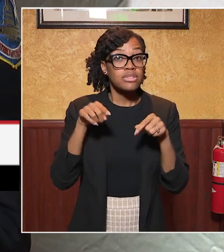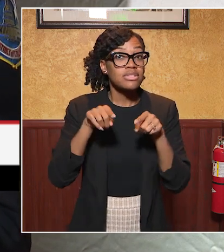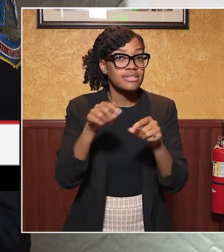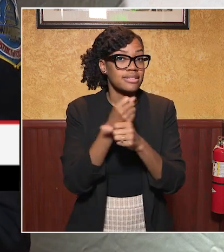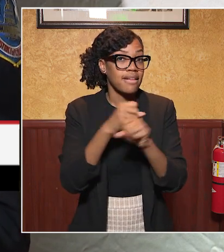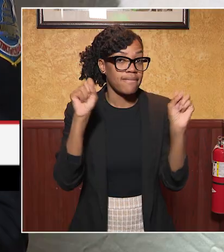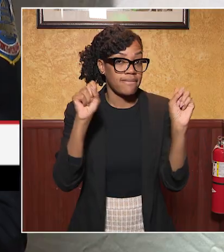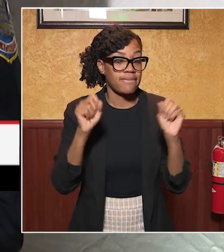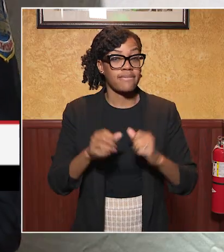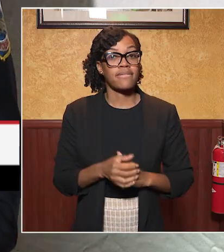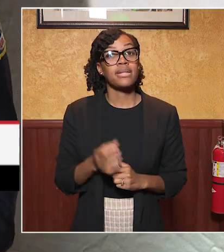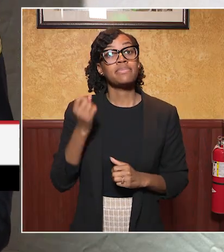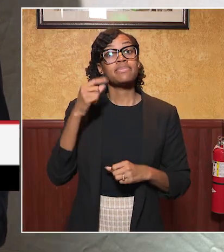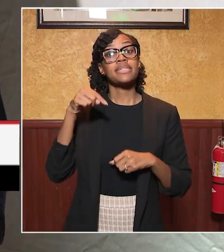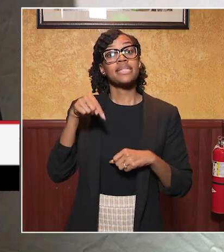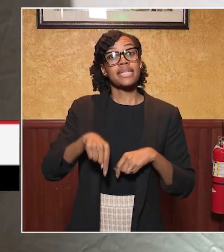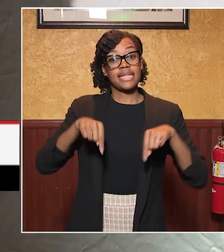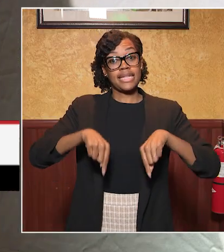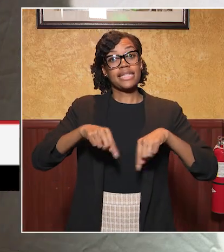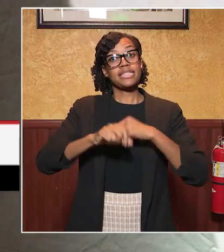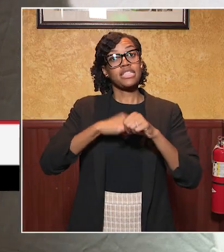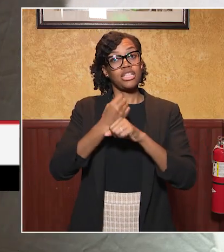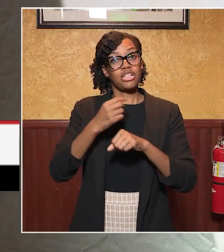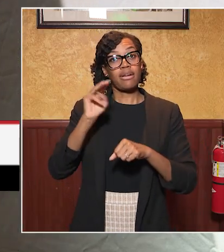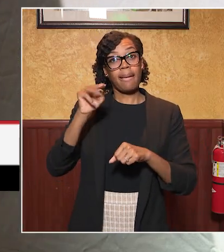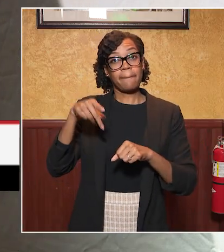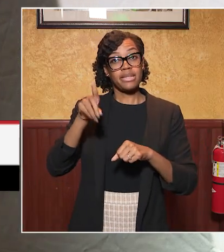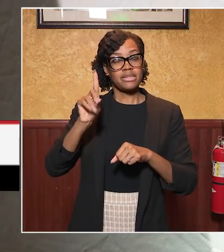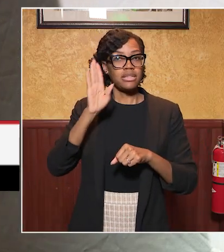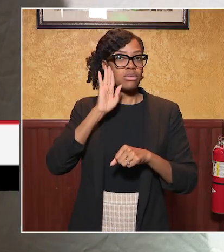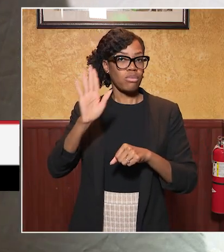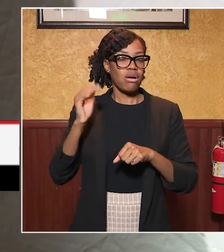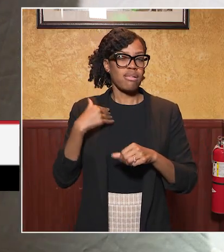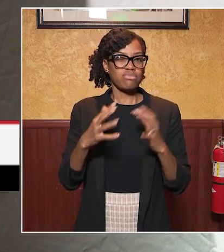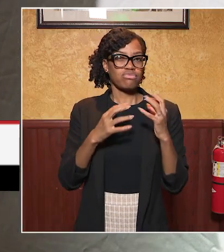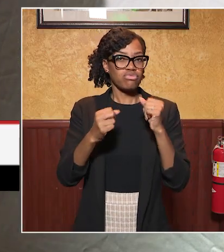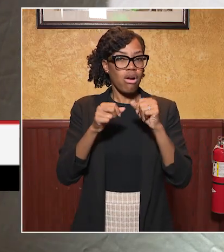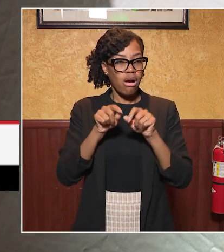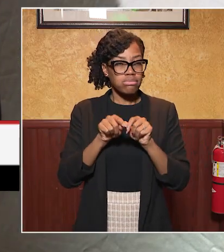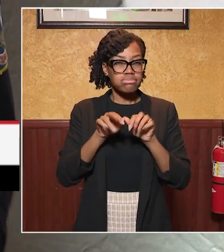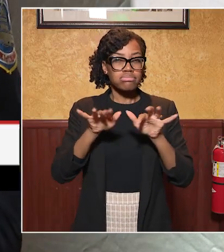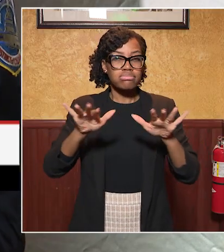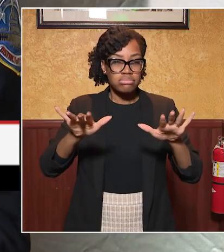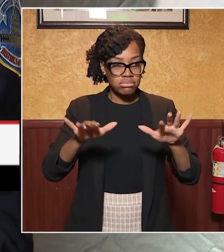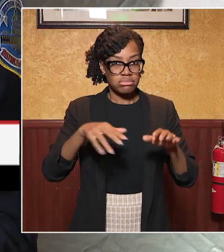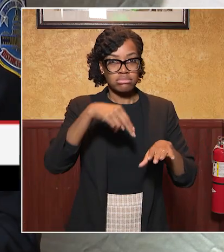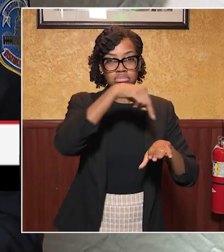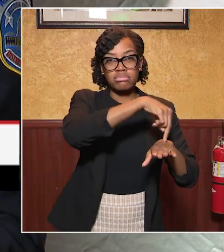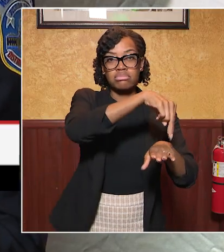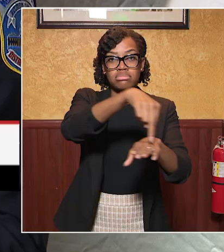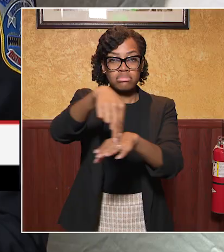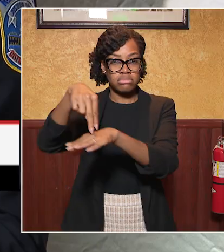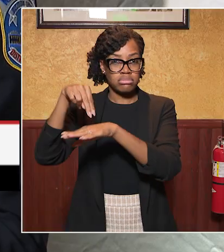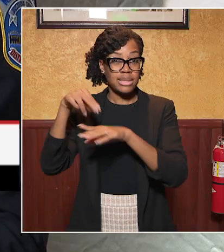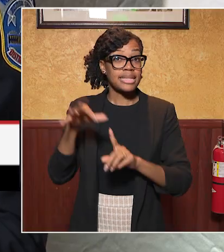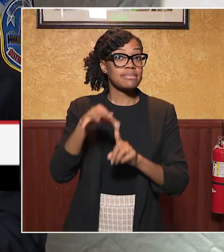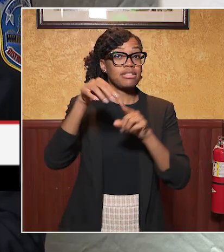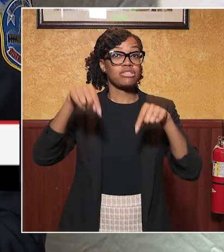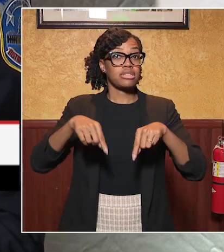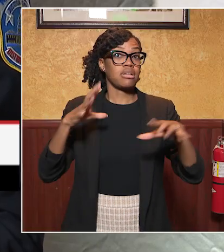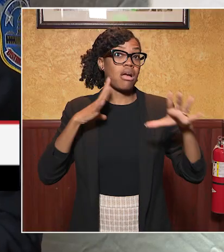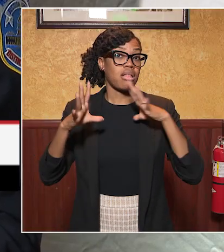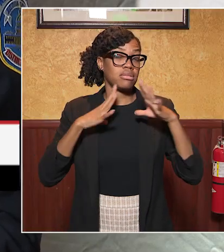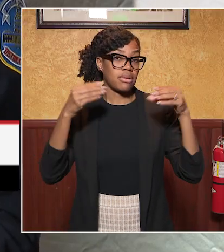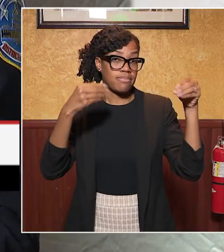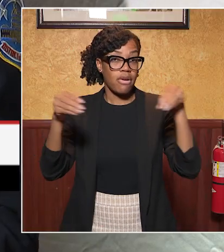year, MPD will have a robust deployment in all of our areas, especially here at the Downtown Holiday Market, and we're going to